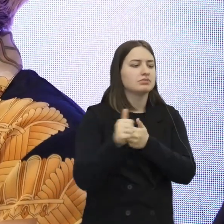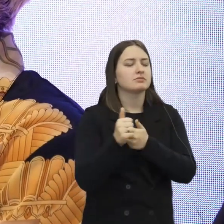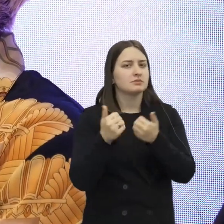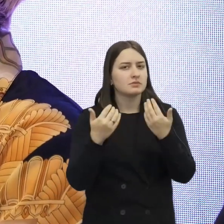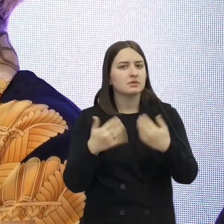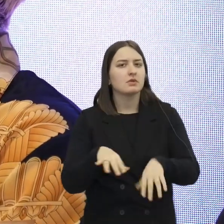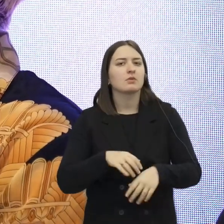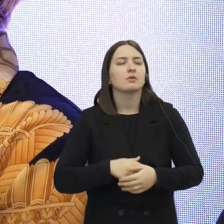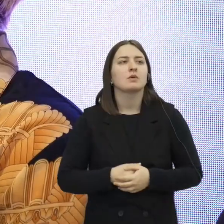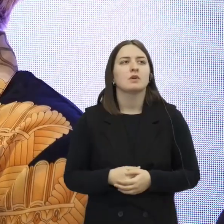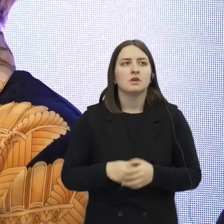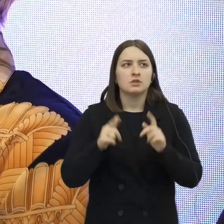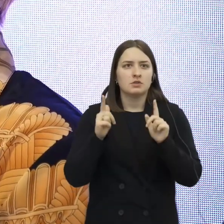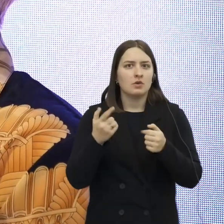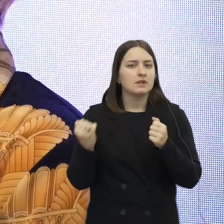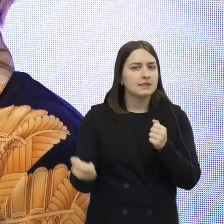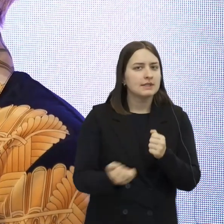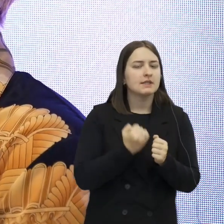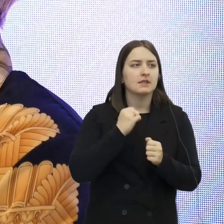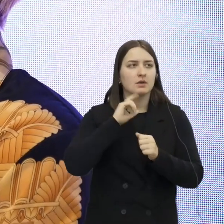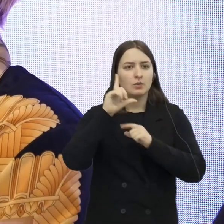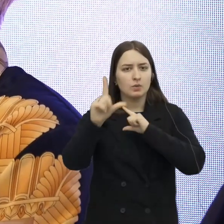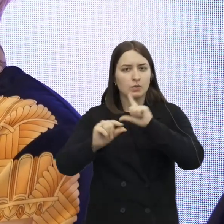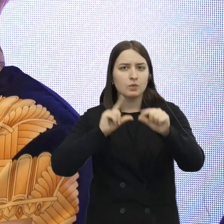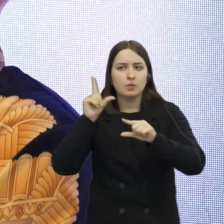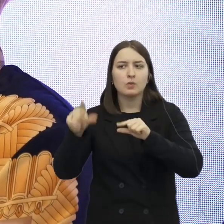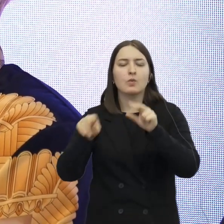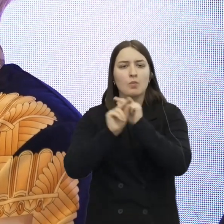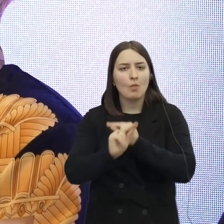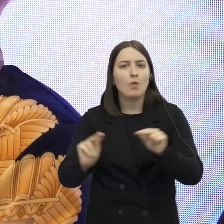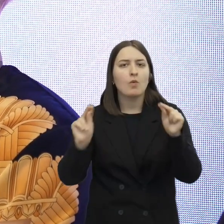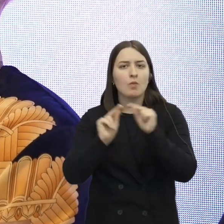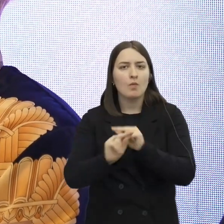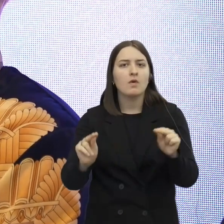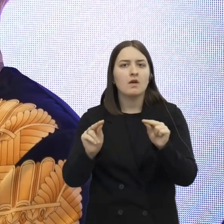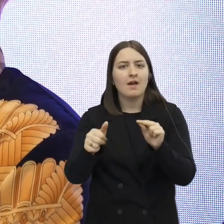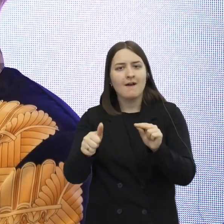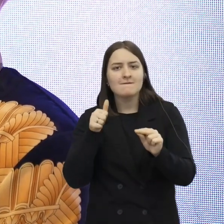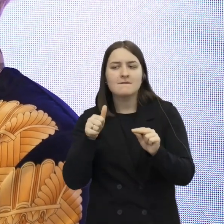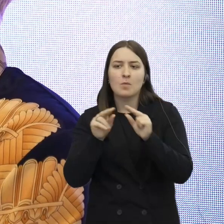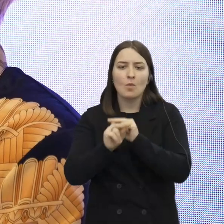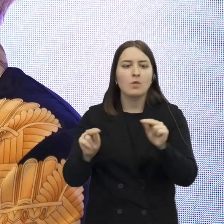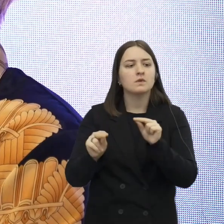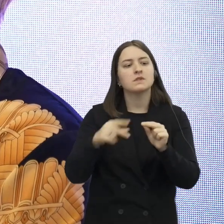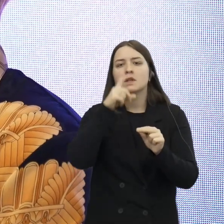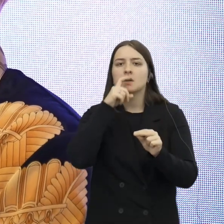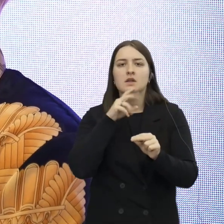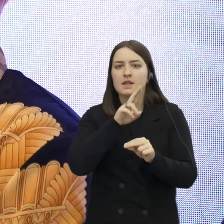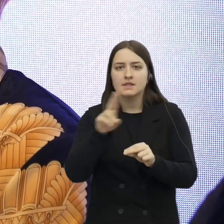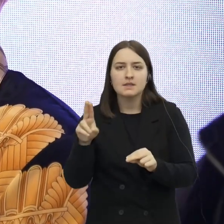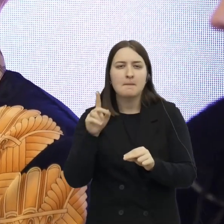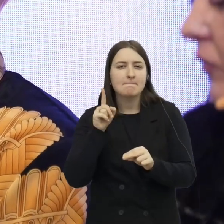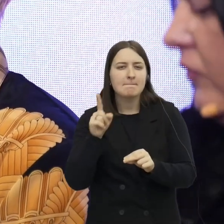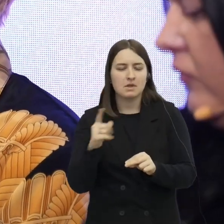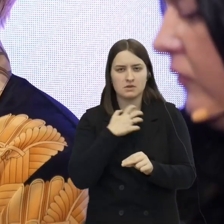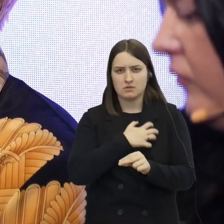on, even though actually the situation is that the homophobia and transphobia, which are